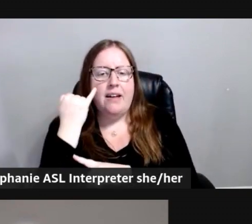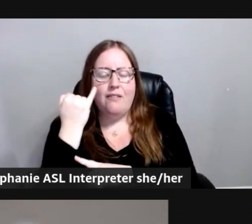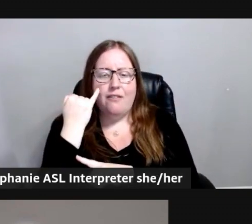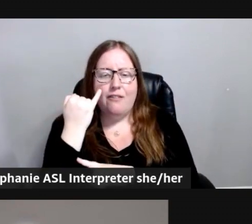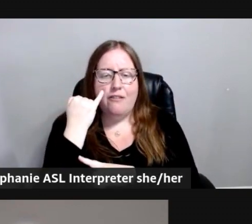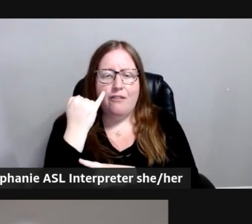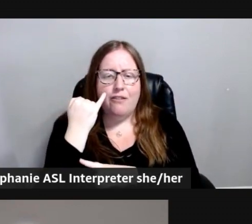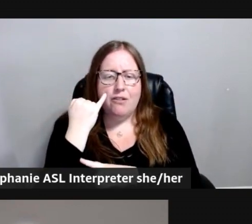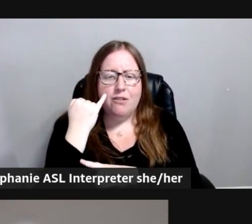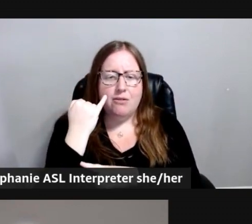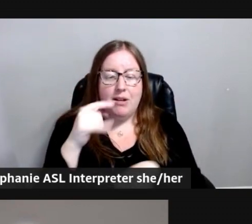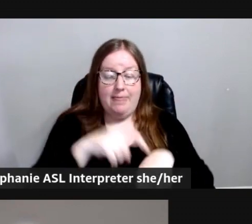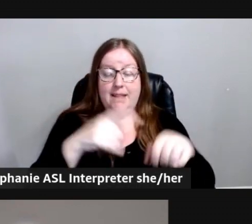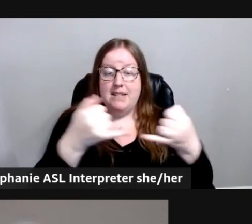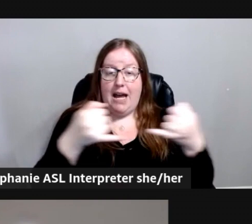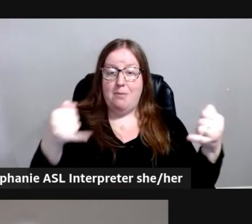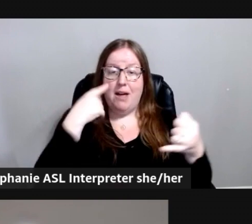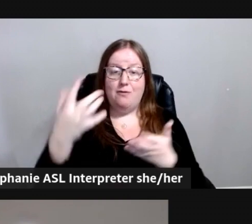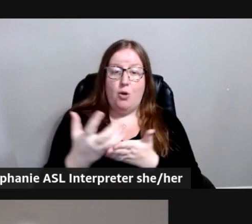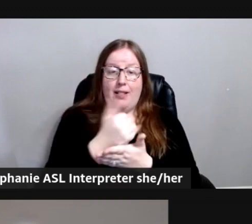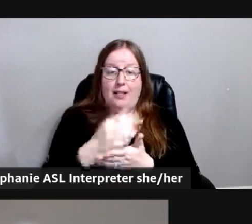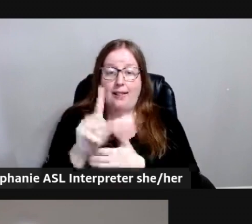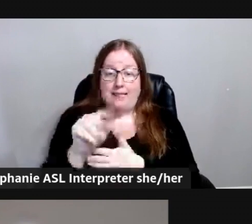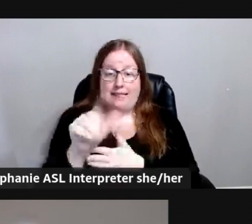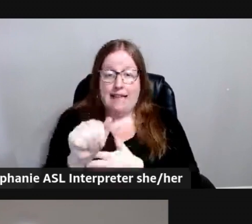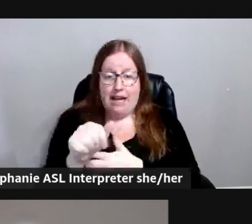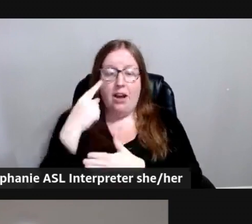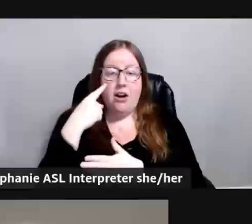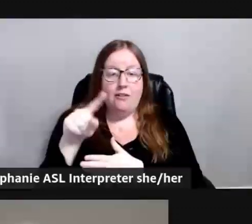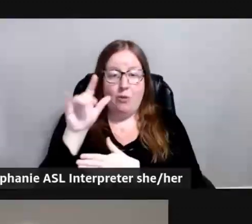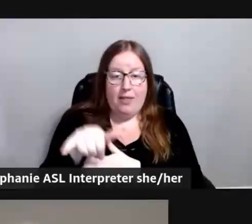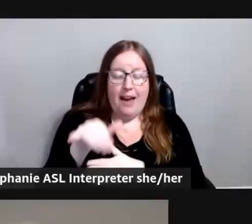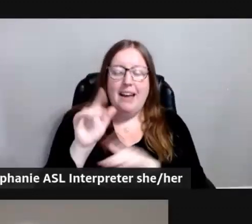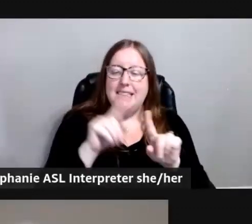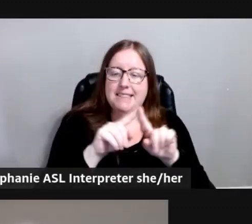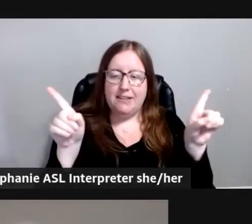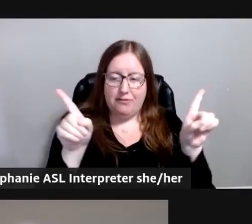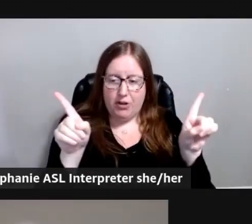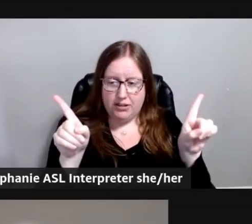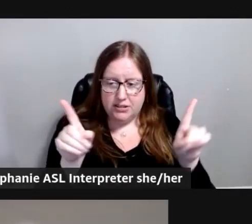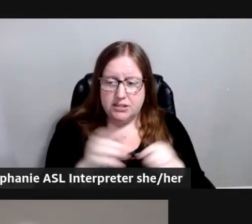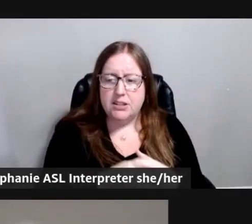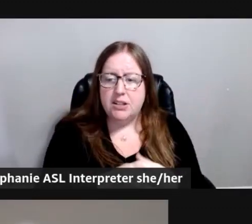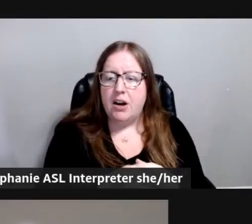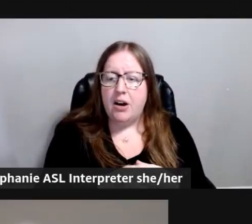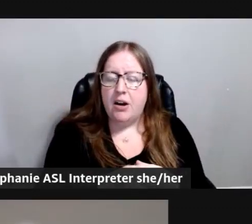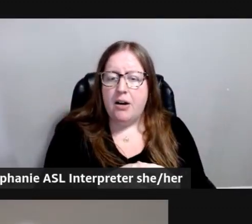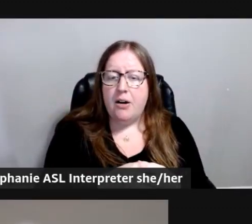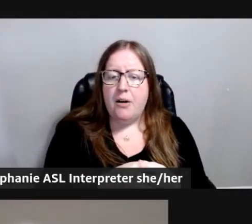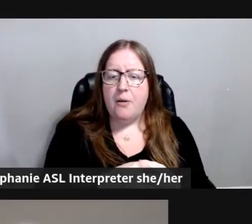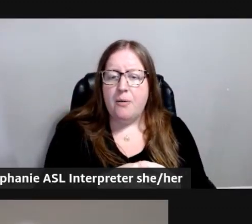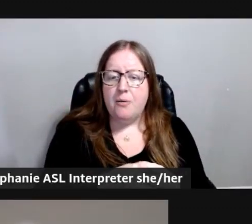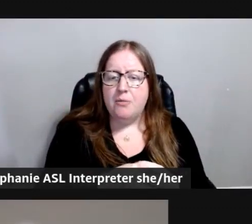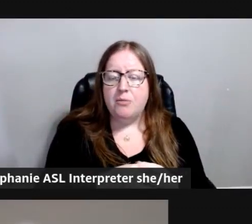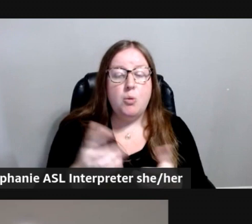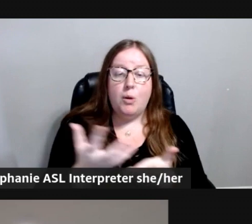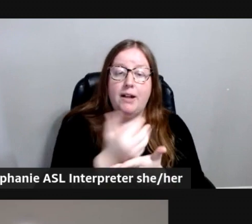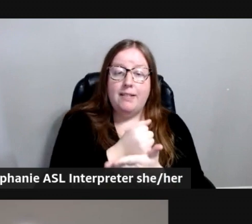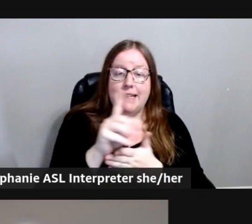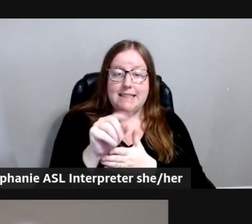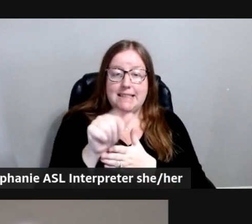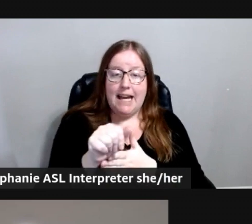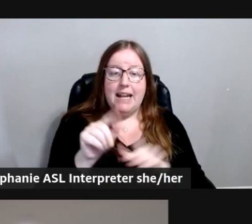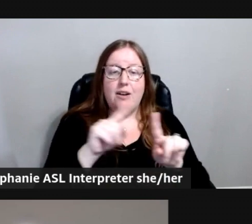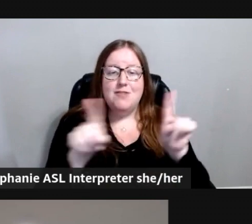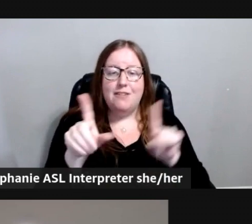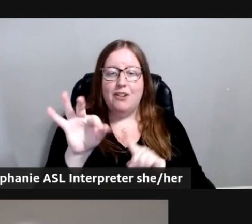the timeline of collecting this data across these sources are different. And then the other challenge is like we are collecting data at different